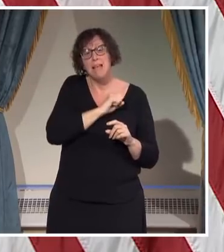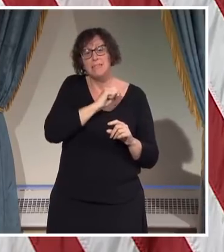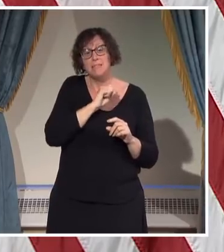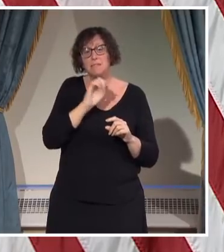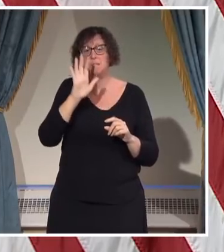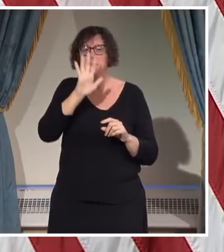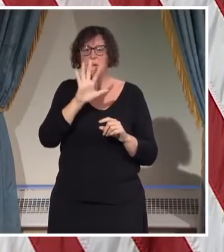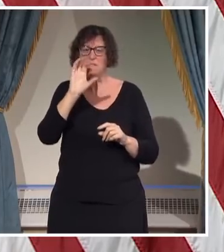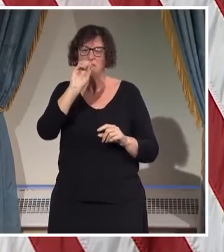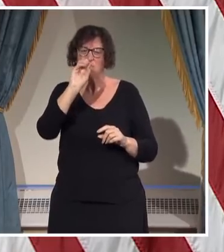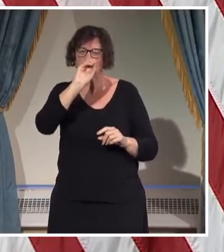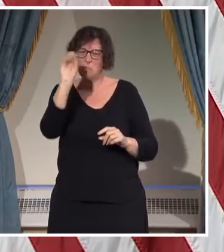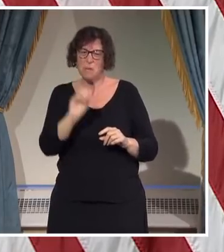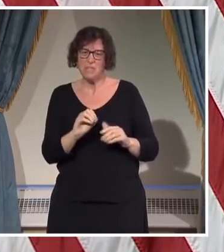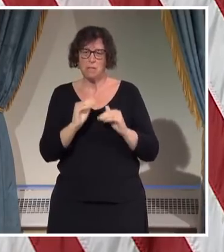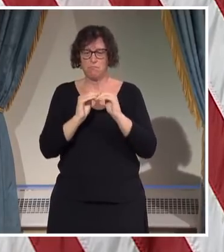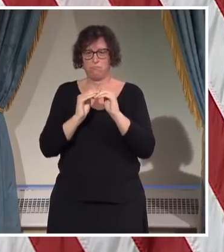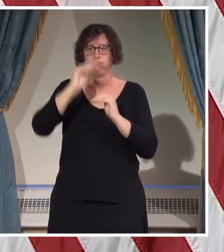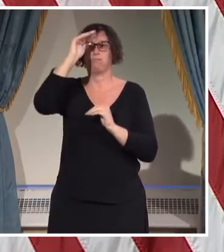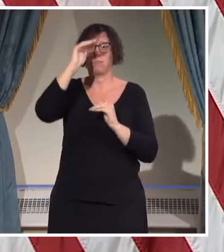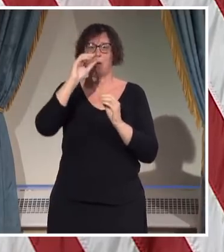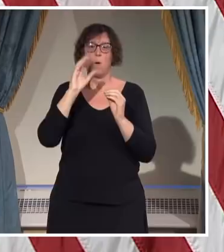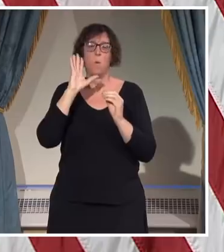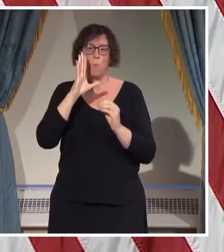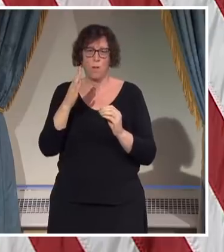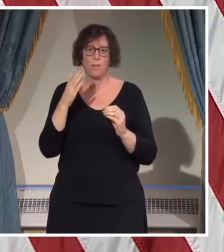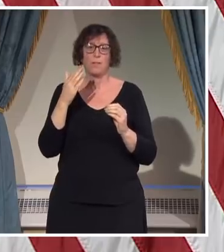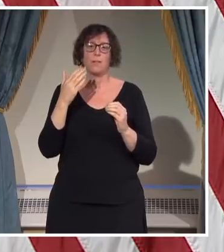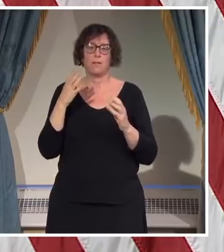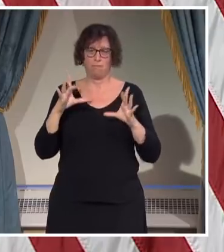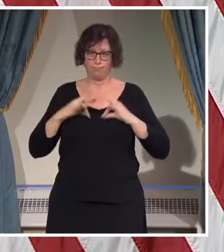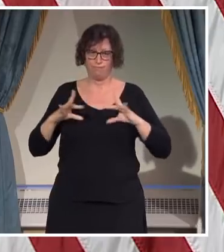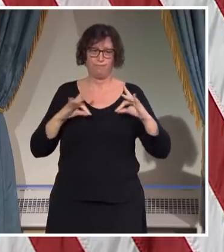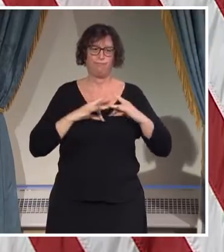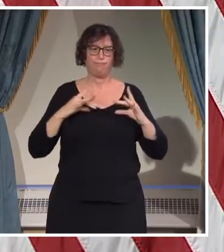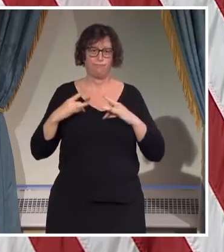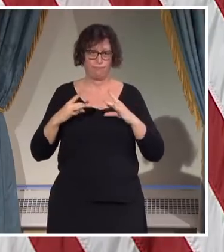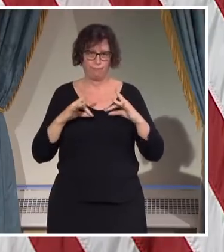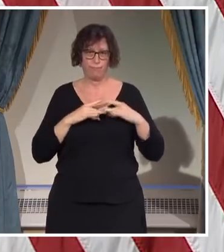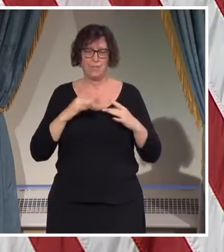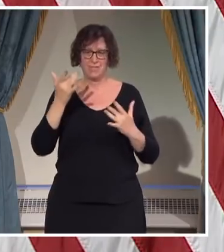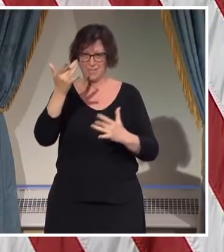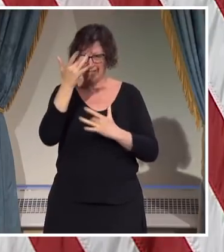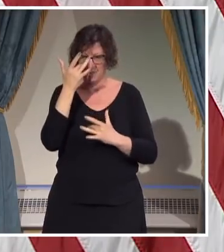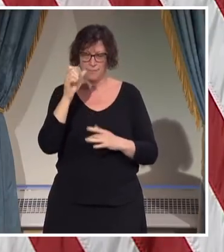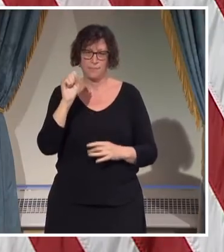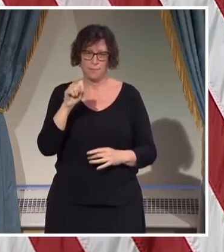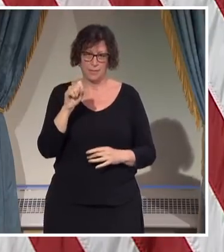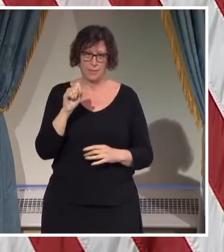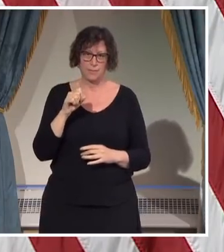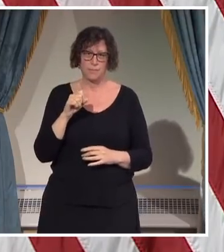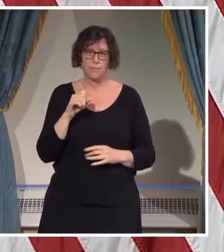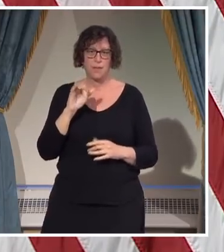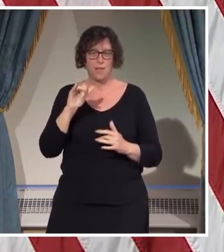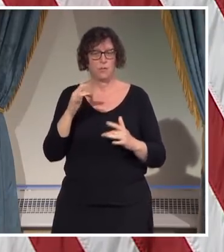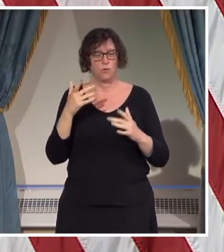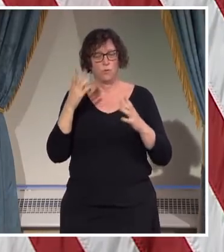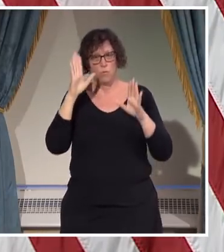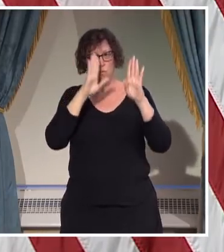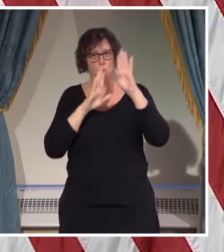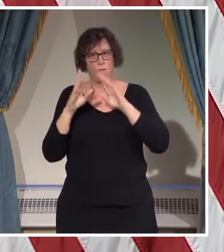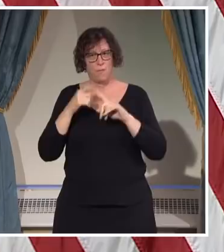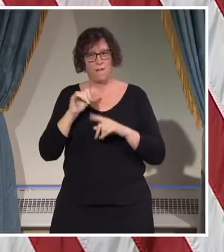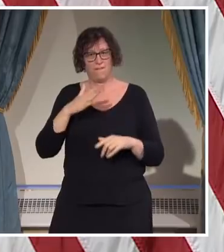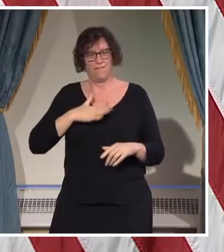will end up contracting this disease. And that's worrisome, very deeply worrisome for all of us. But, we have to start